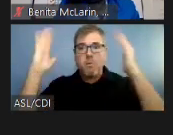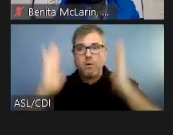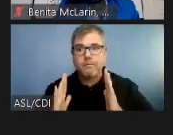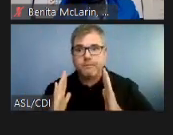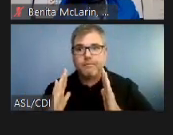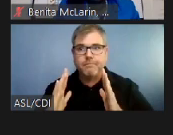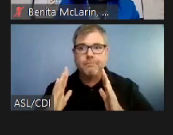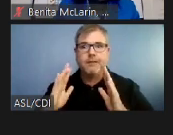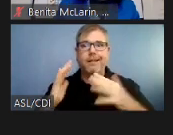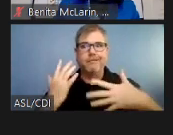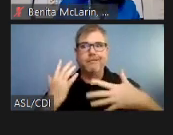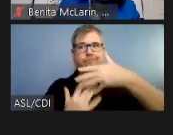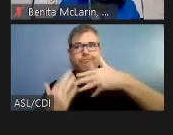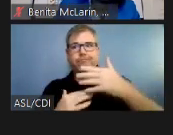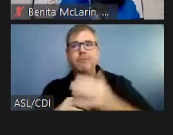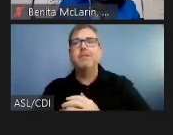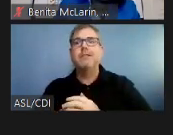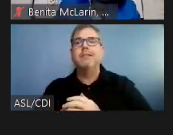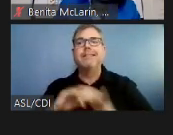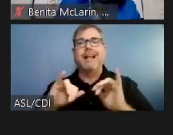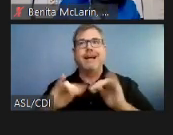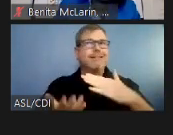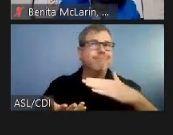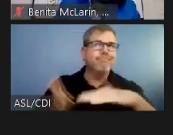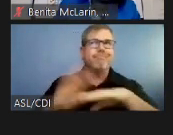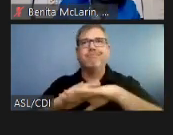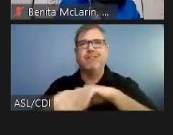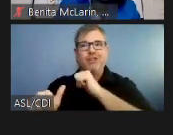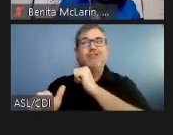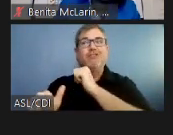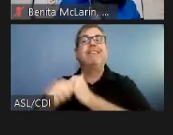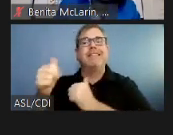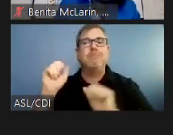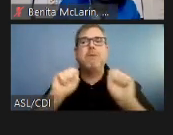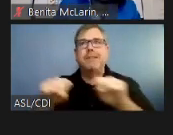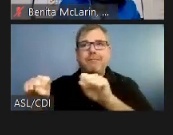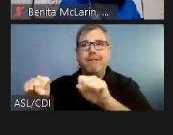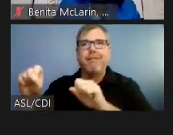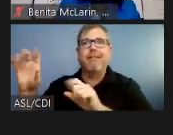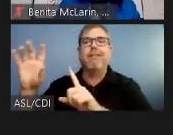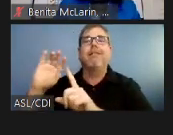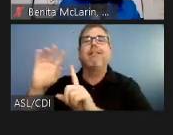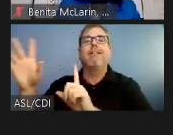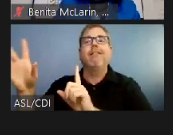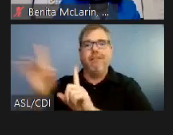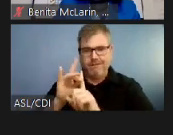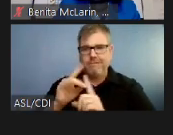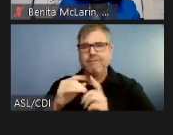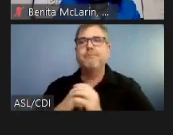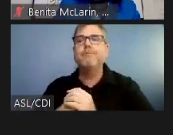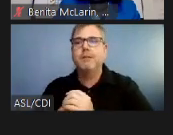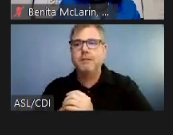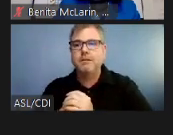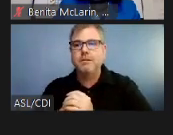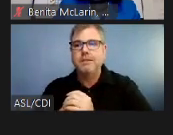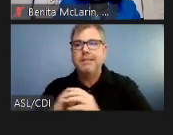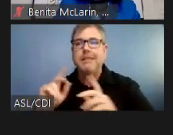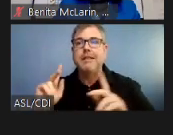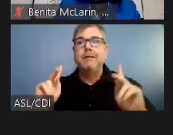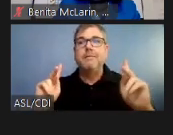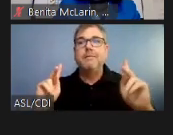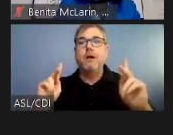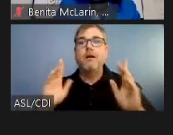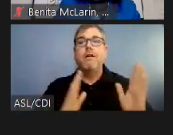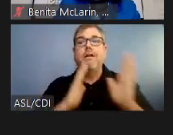risk versus, somebody who's living bachelor, living on their own, then, less risk, right? That person's